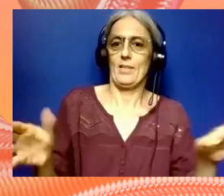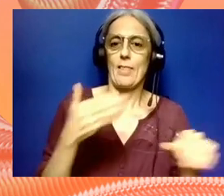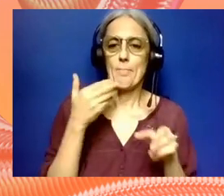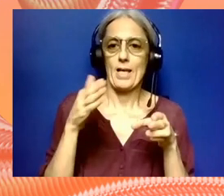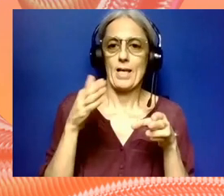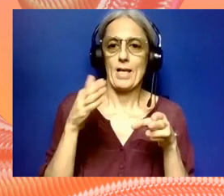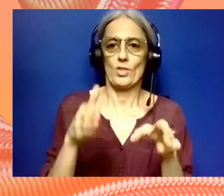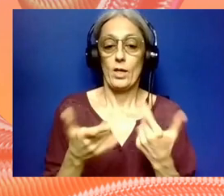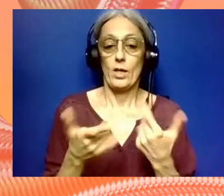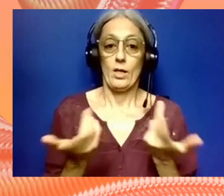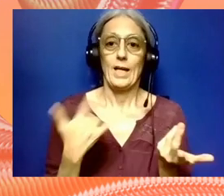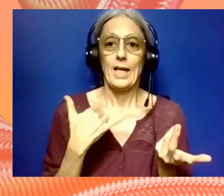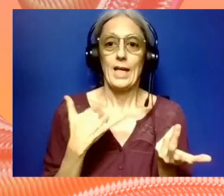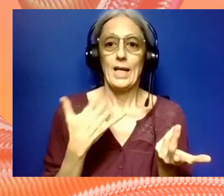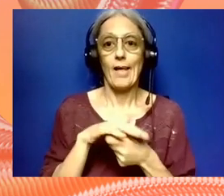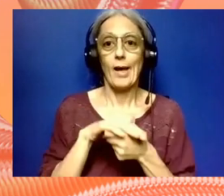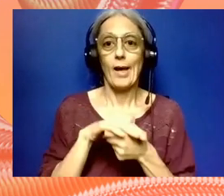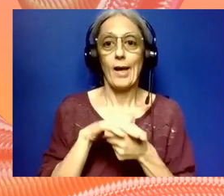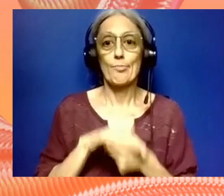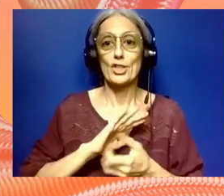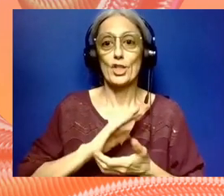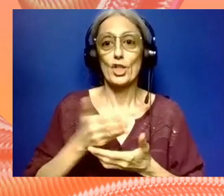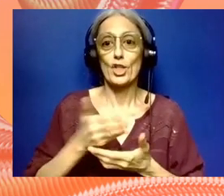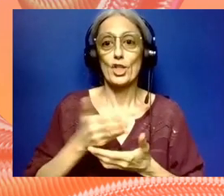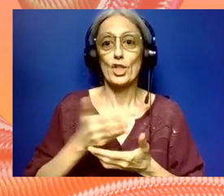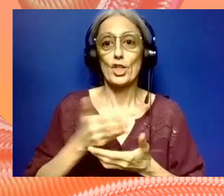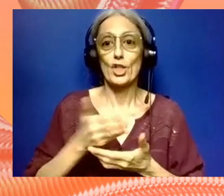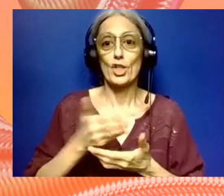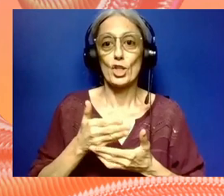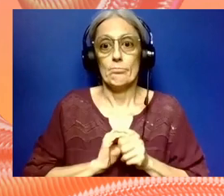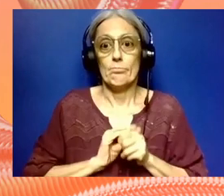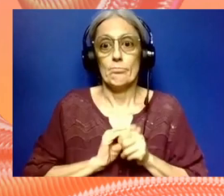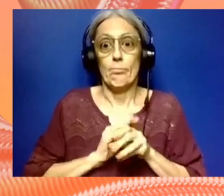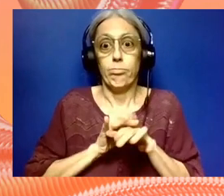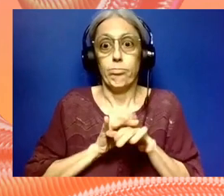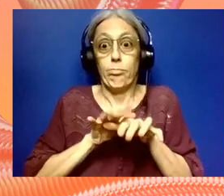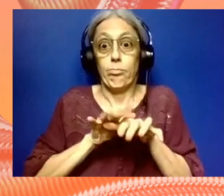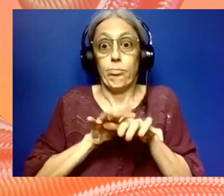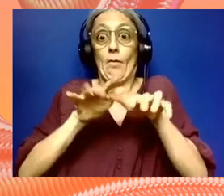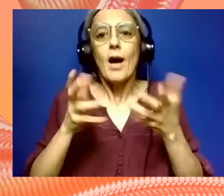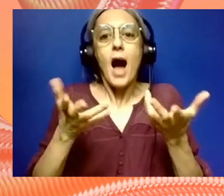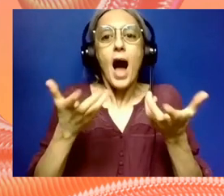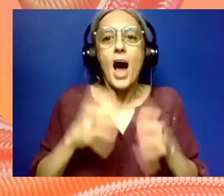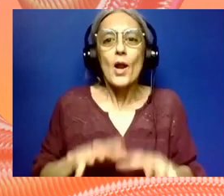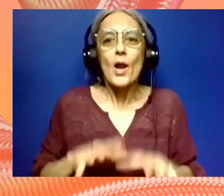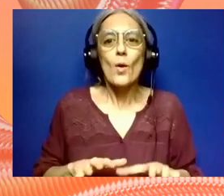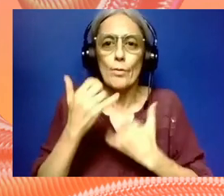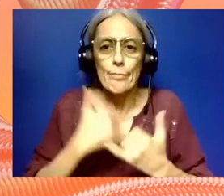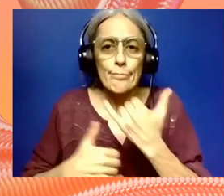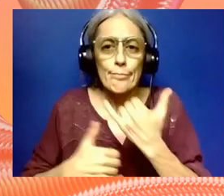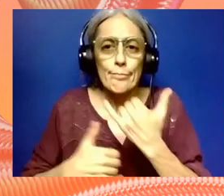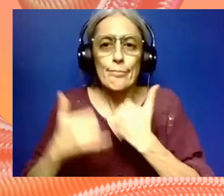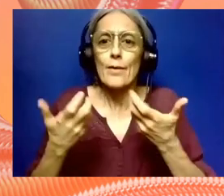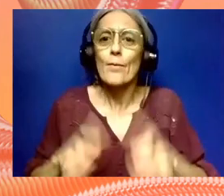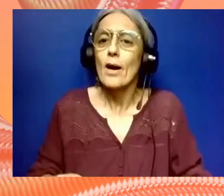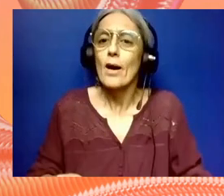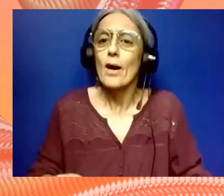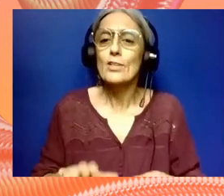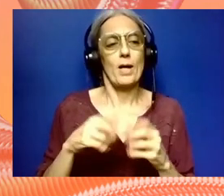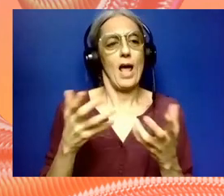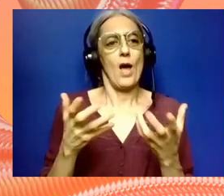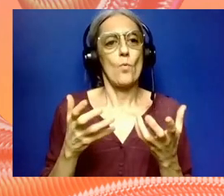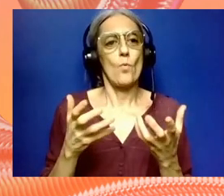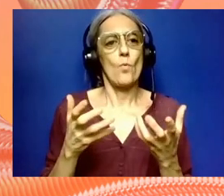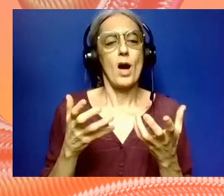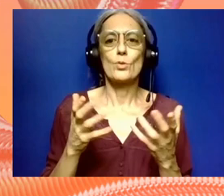wrong, but I'm going to do things wrong. And I don't want to, I want to serve the moment as best I can. And I'm always